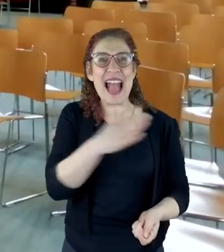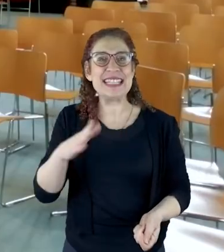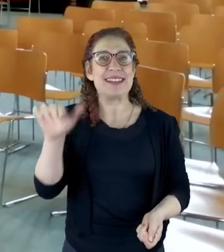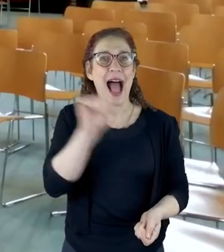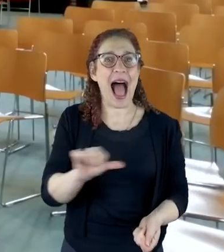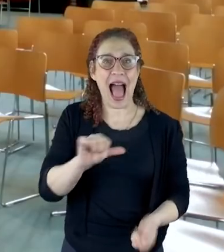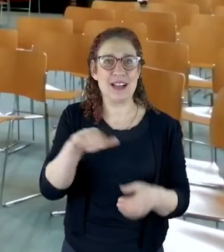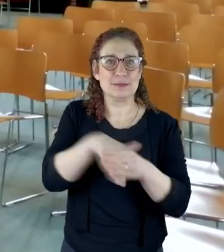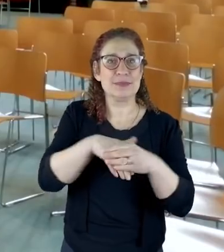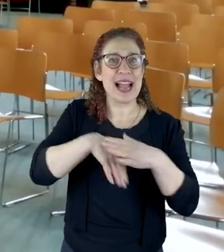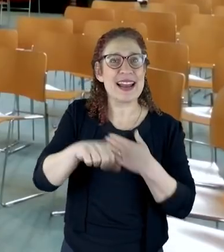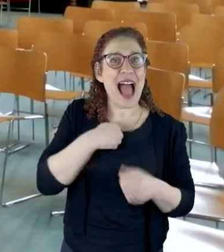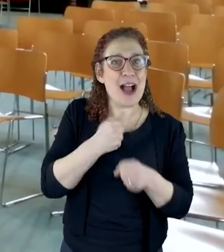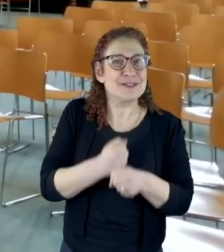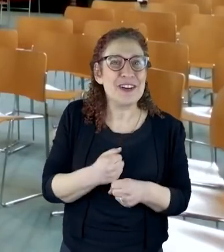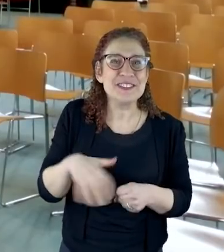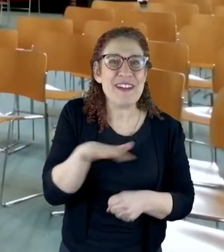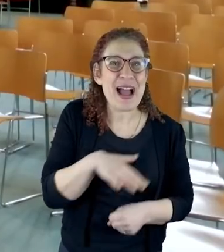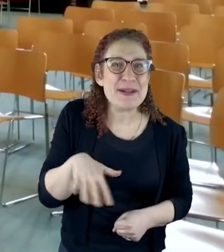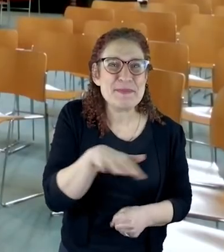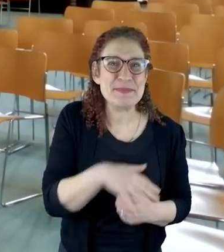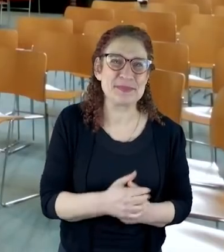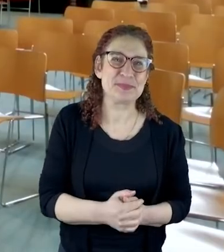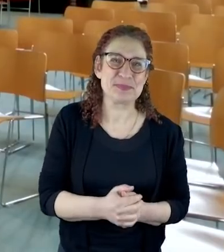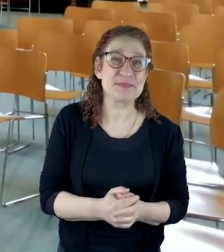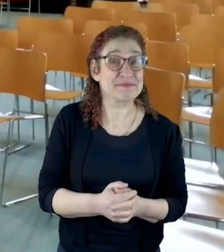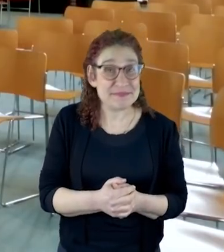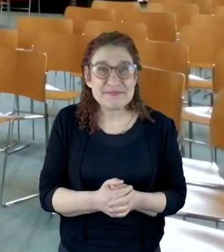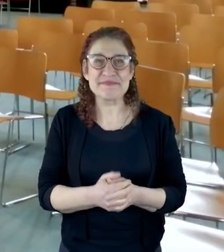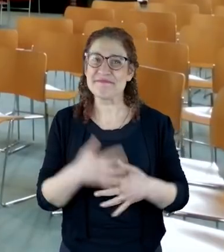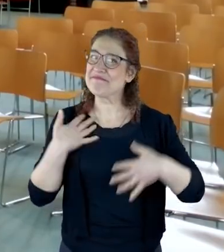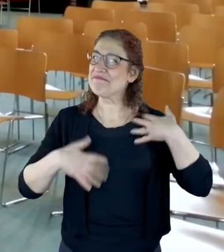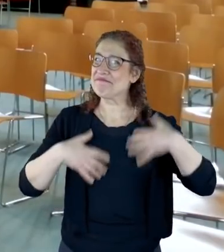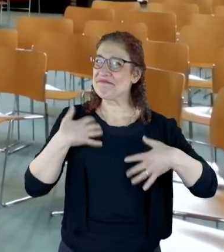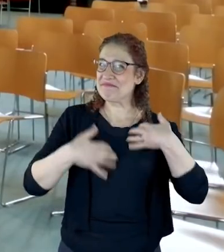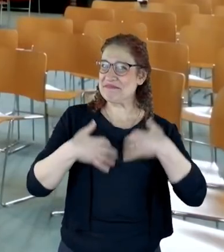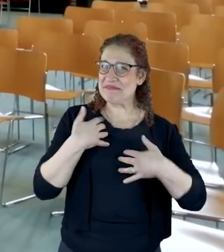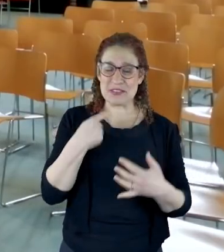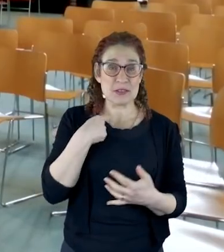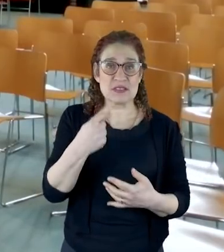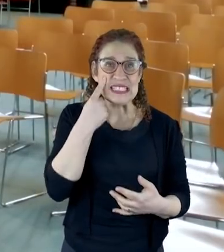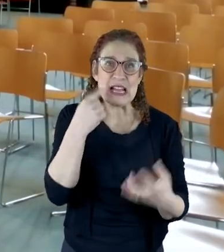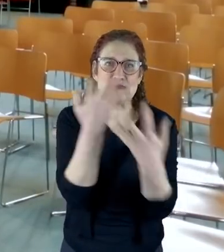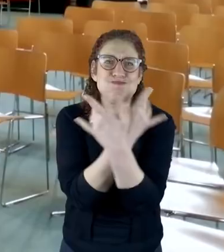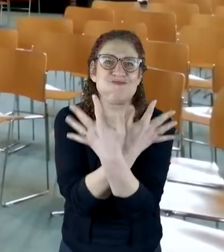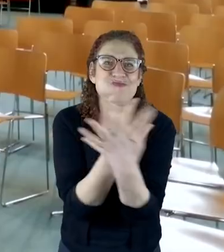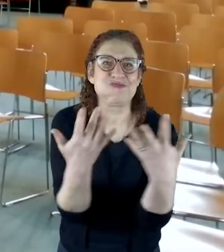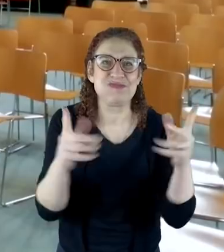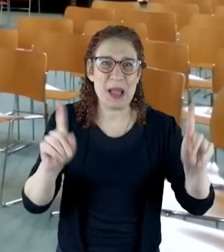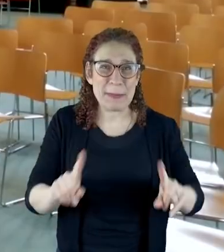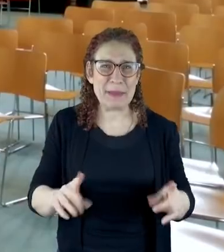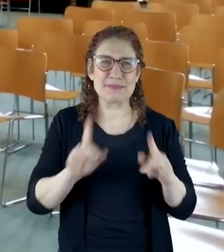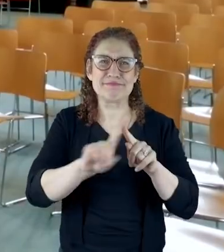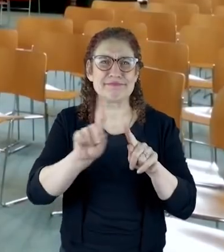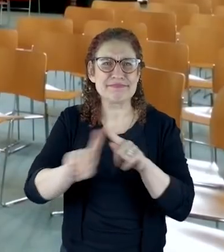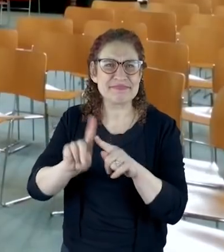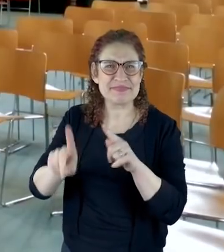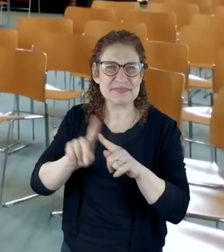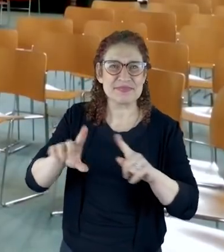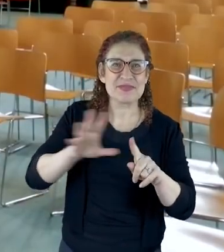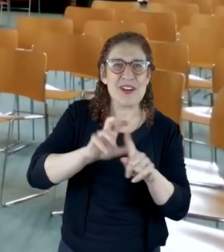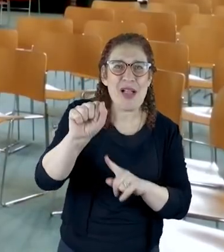Asian members of our church family. It's been brilliant to see a team of people from many